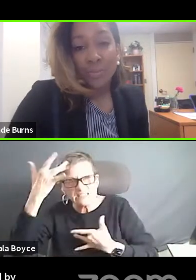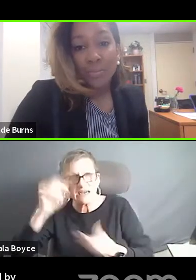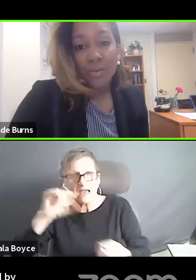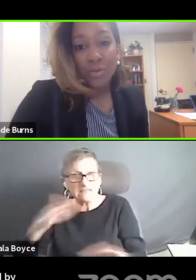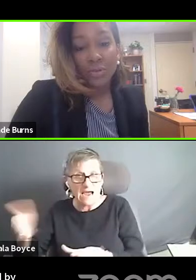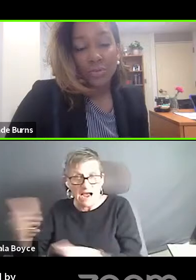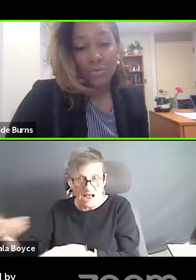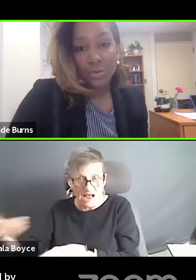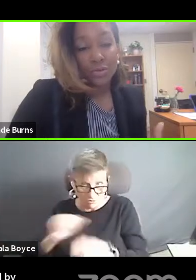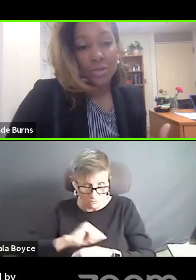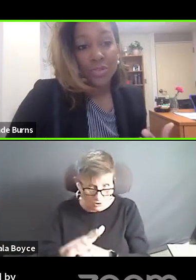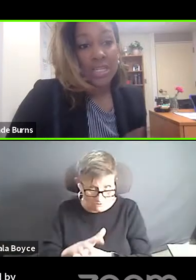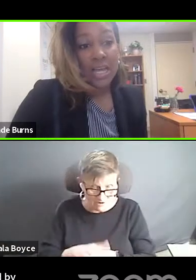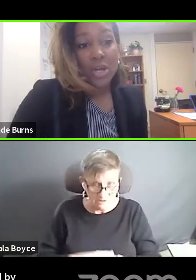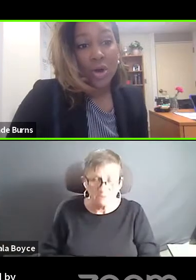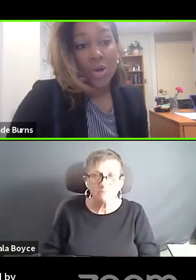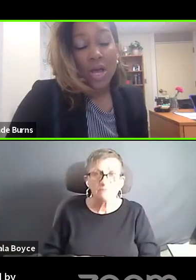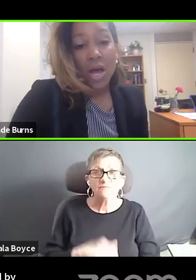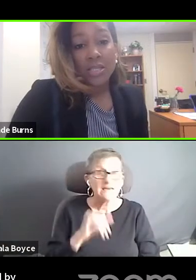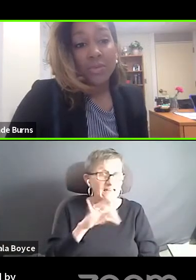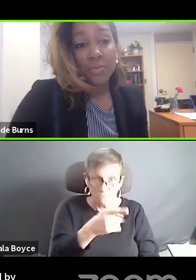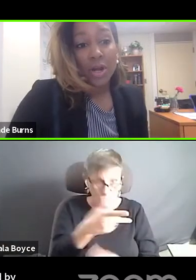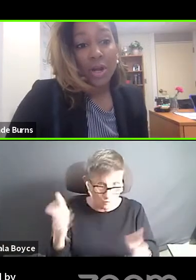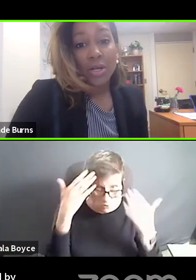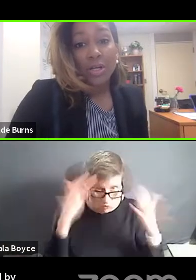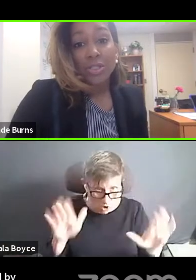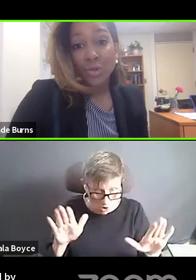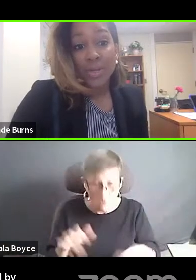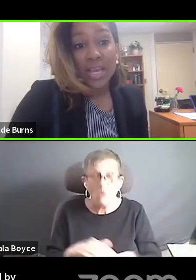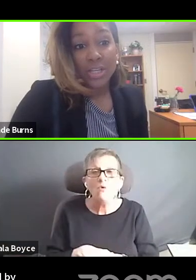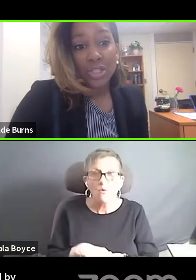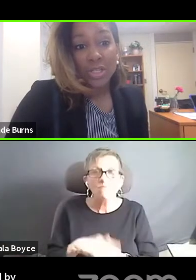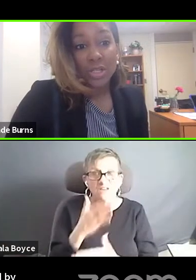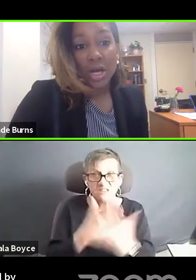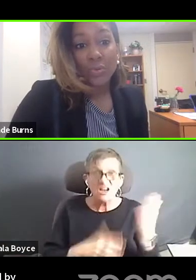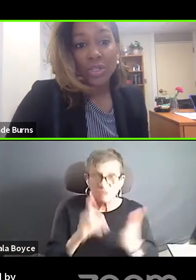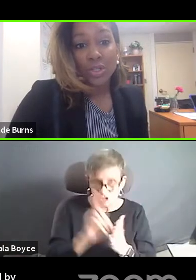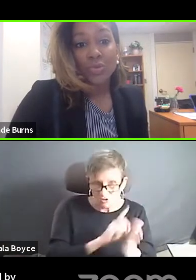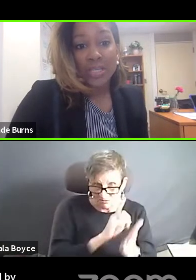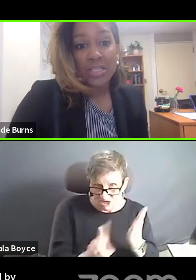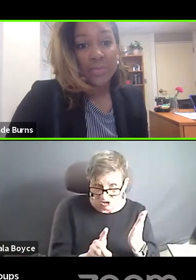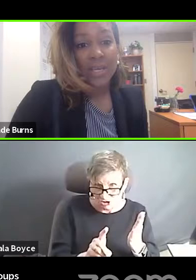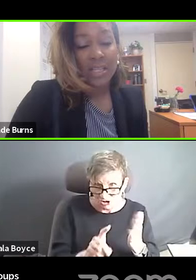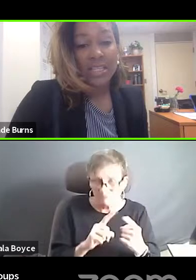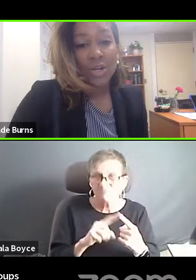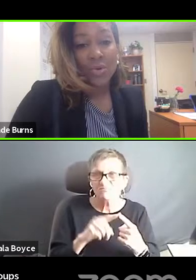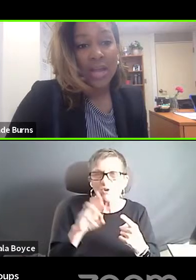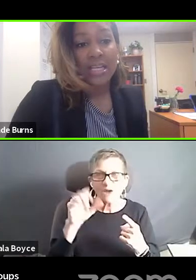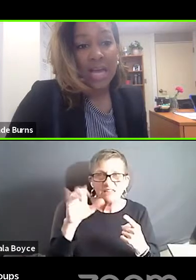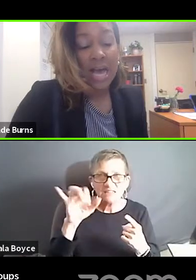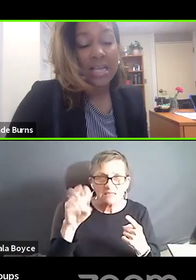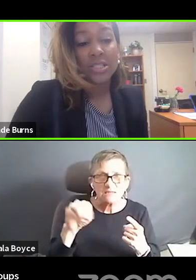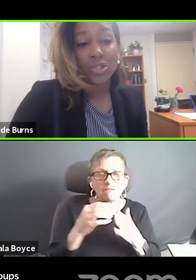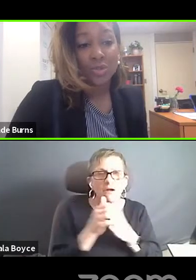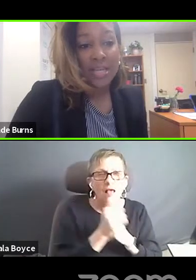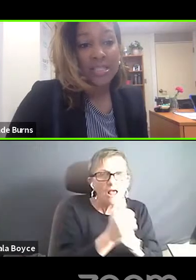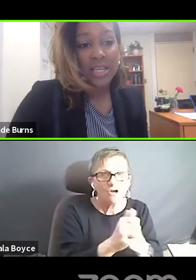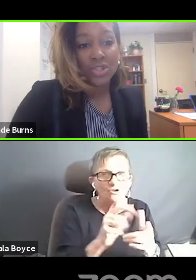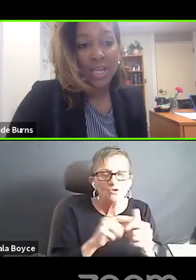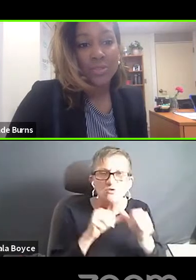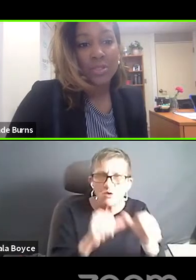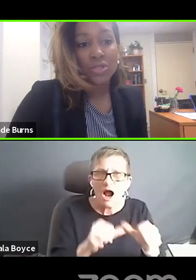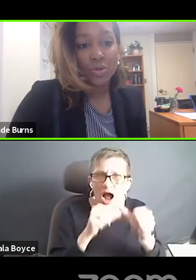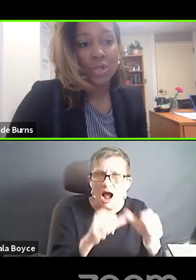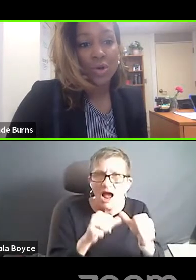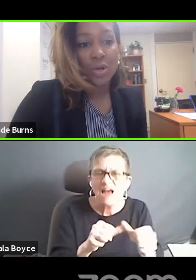review them, if you did not know, some of them are discrimination, which includes racism and can lead to chronic and toxic stress